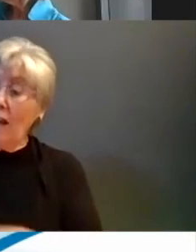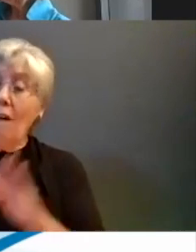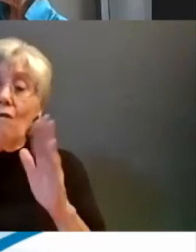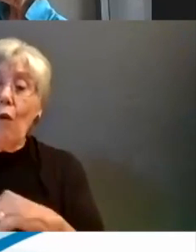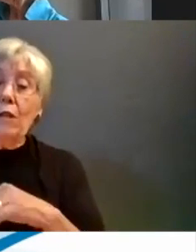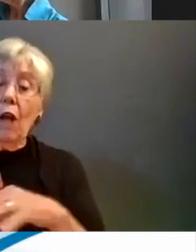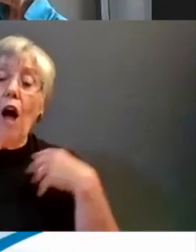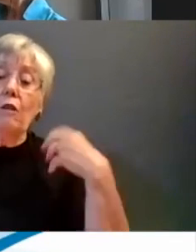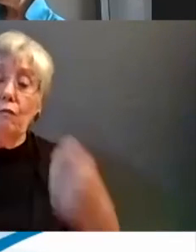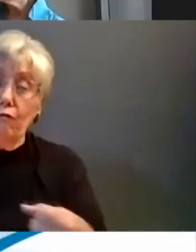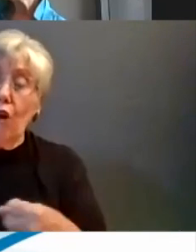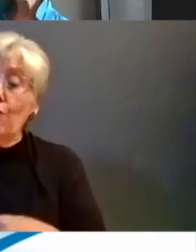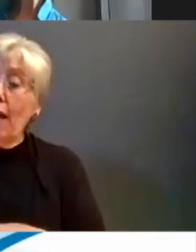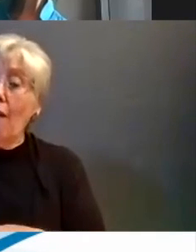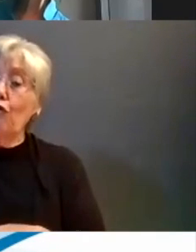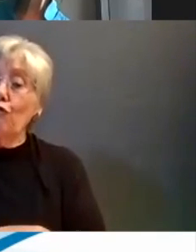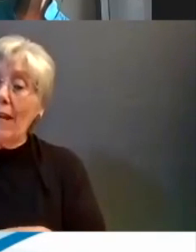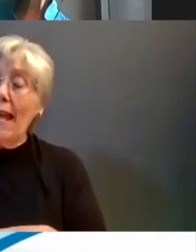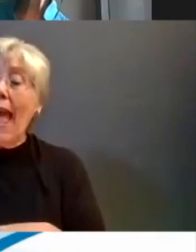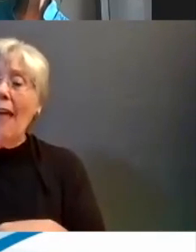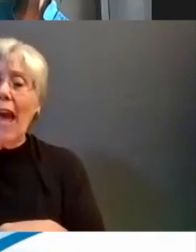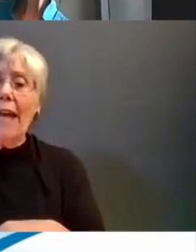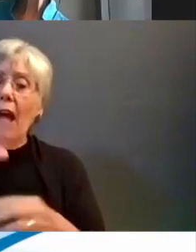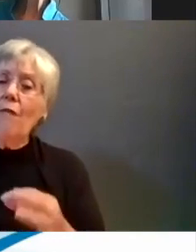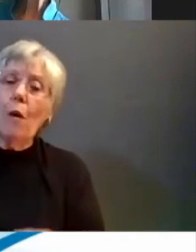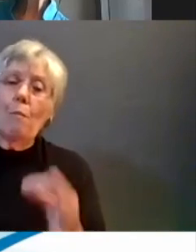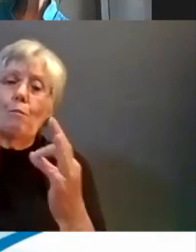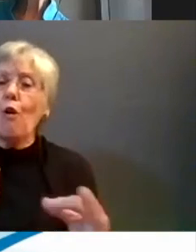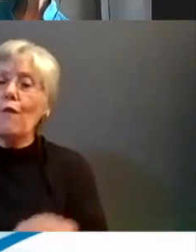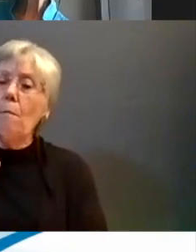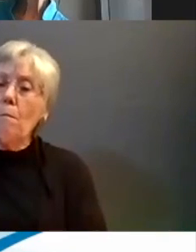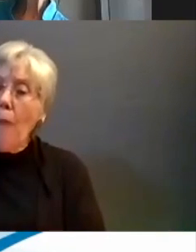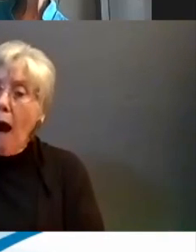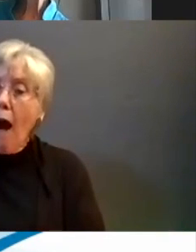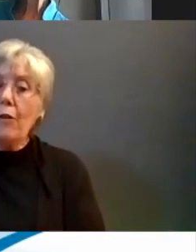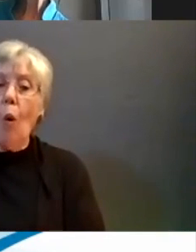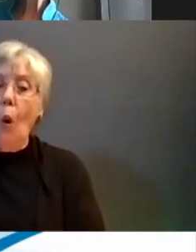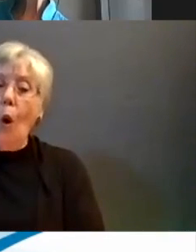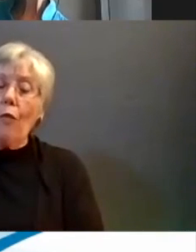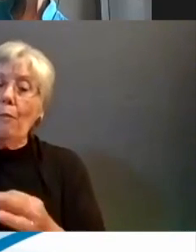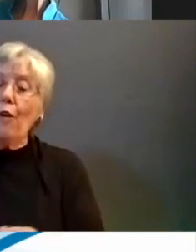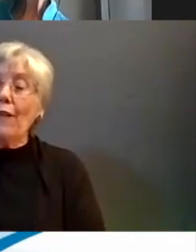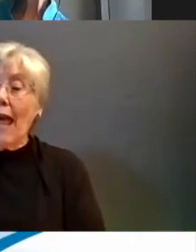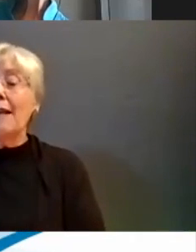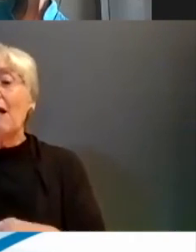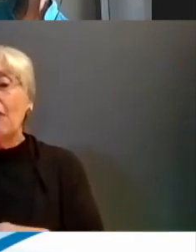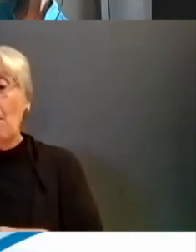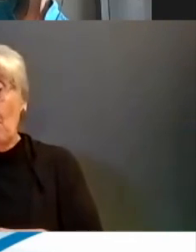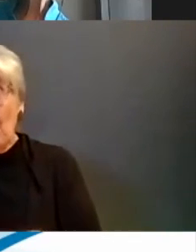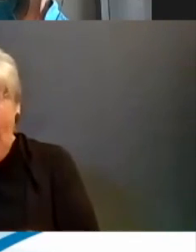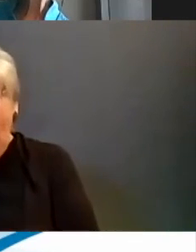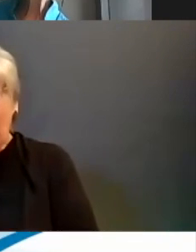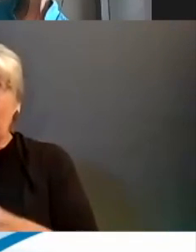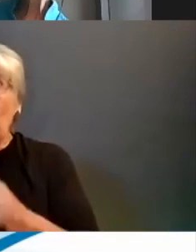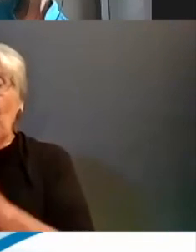and the idea of the perfect pod or the perfect LAC. Pod is a point of distribution. LAC is a